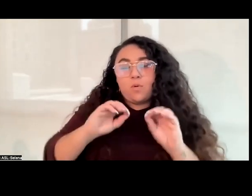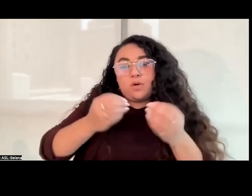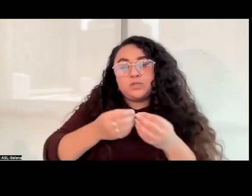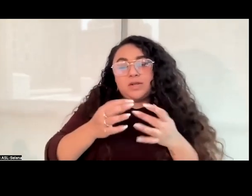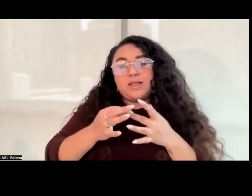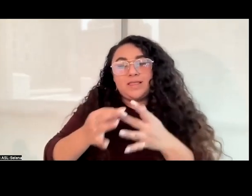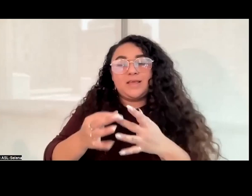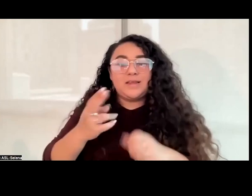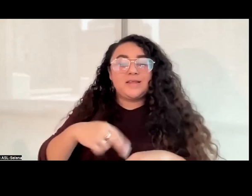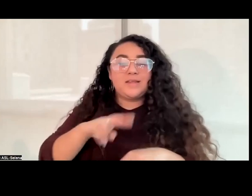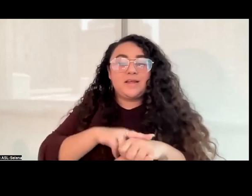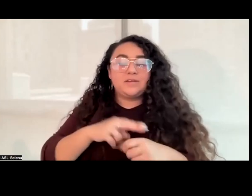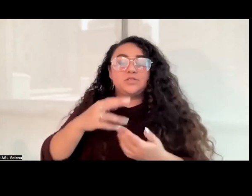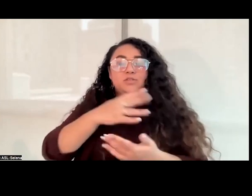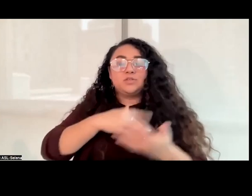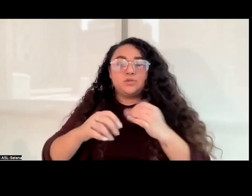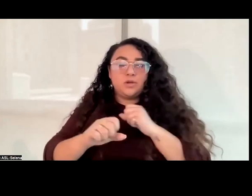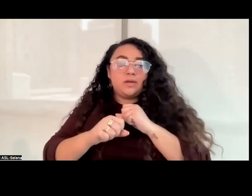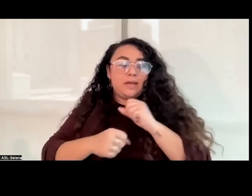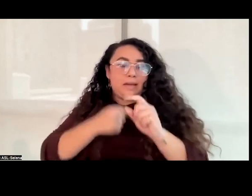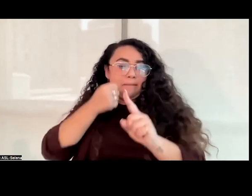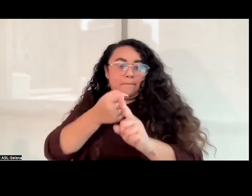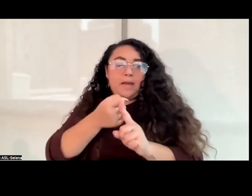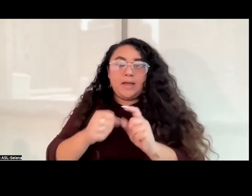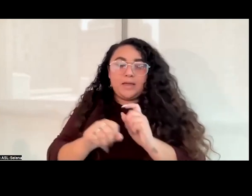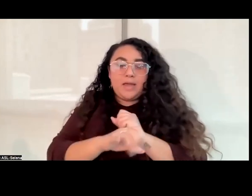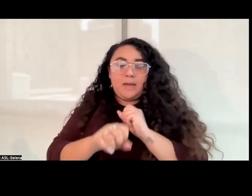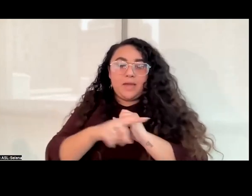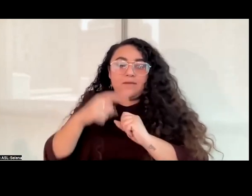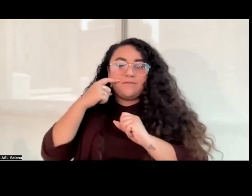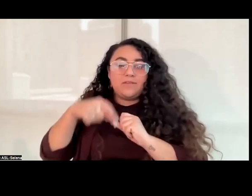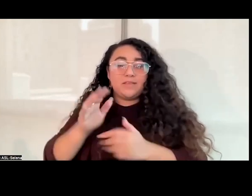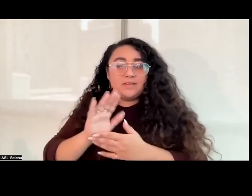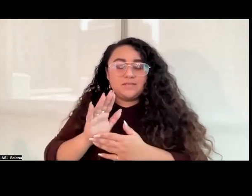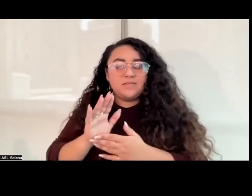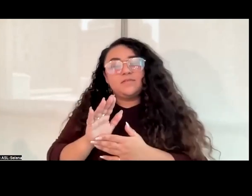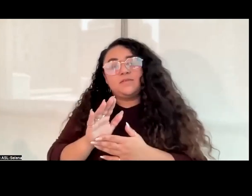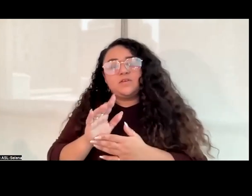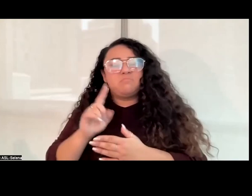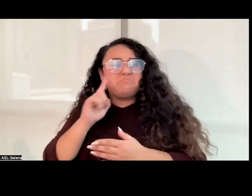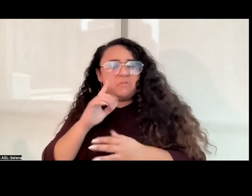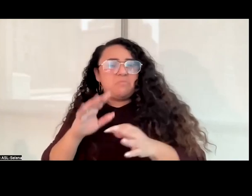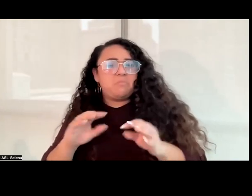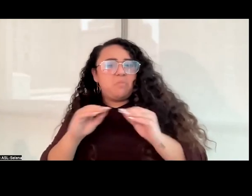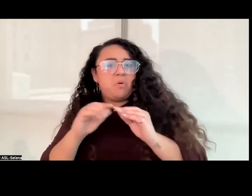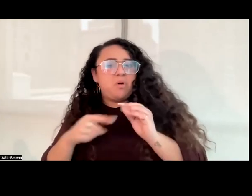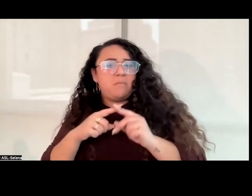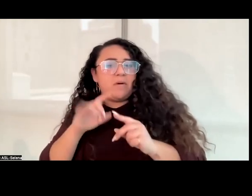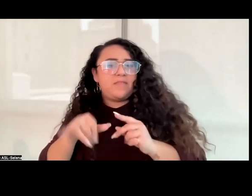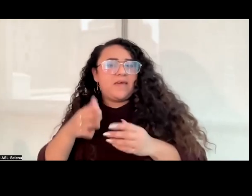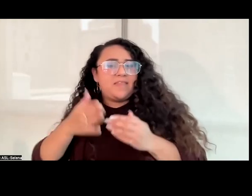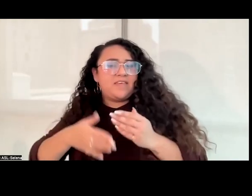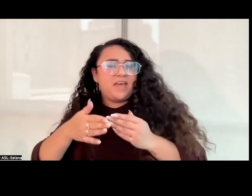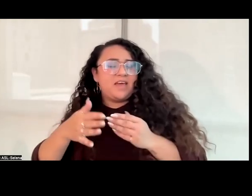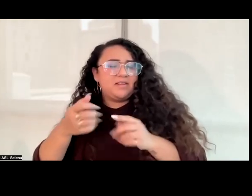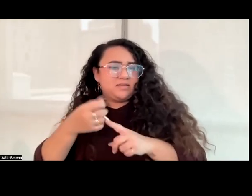the national social impact campaign for this film. And you'll hear a little bit about that at the end as we try to activate everyone